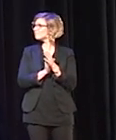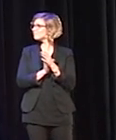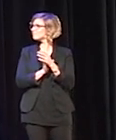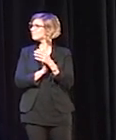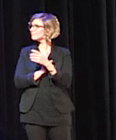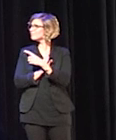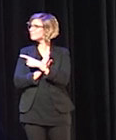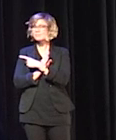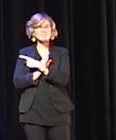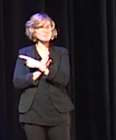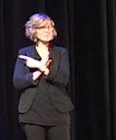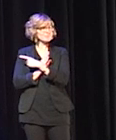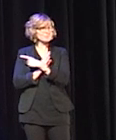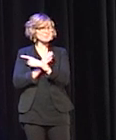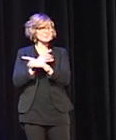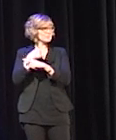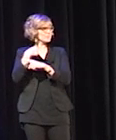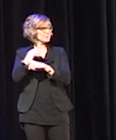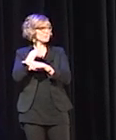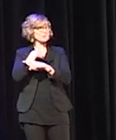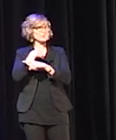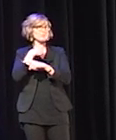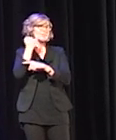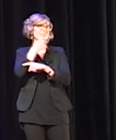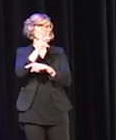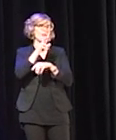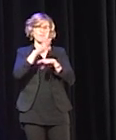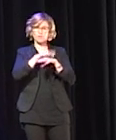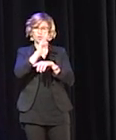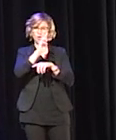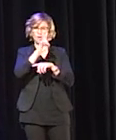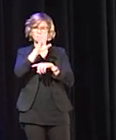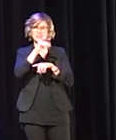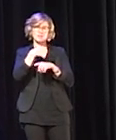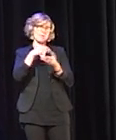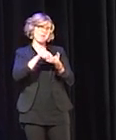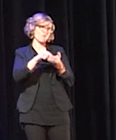I write things sometimes, so if you're ever on Medium, I have like a lot of the stuff that I talked about today on there.